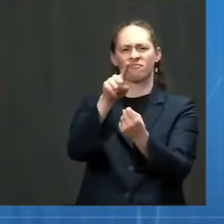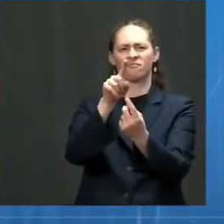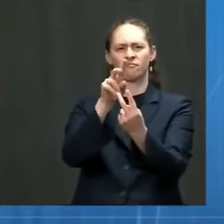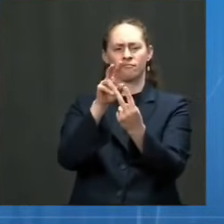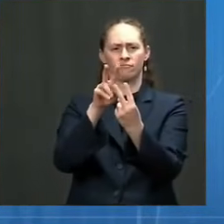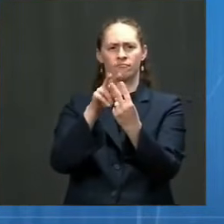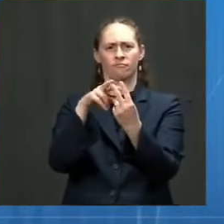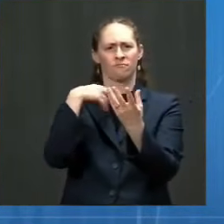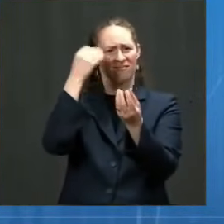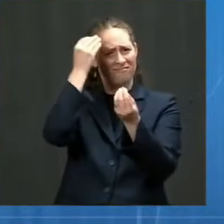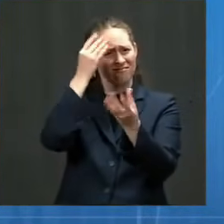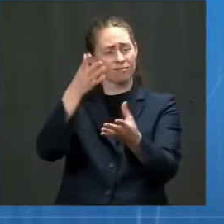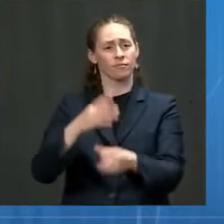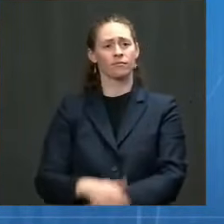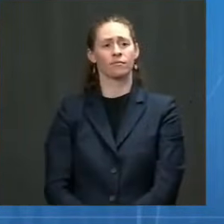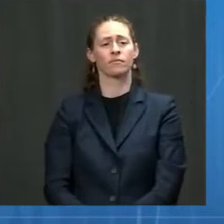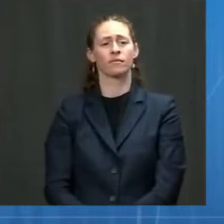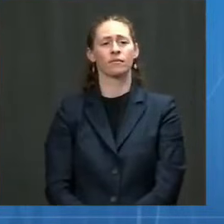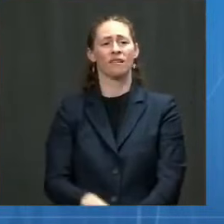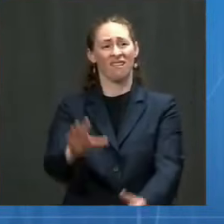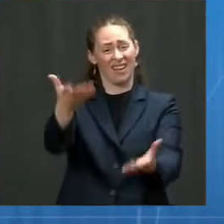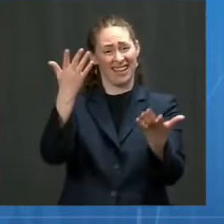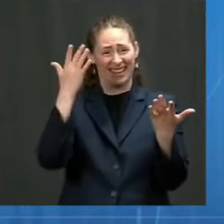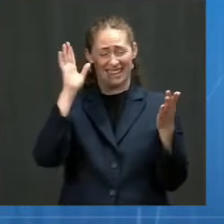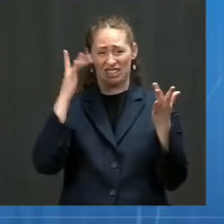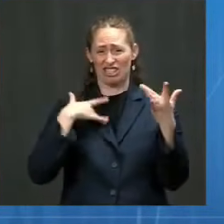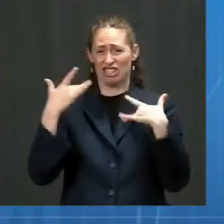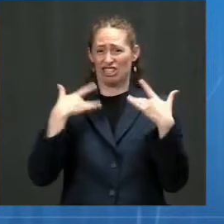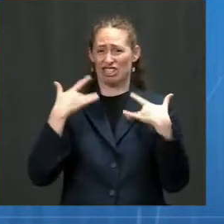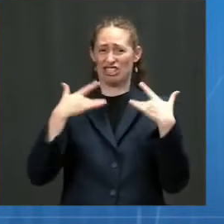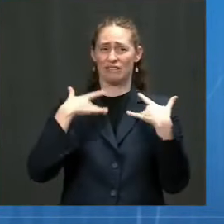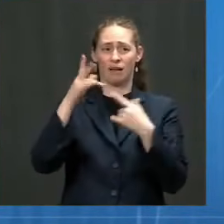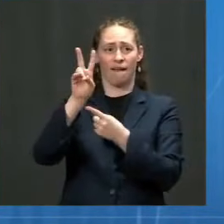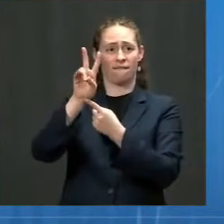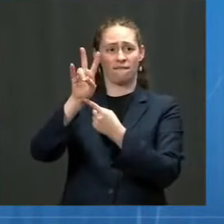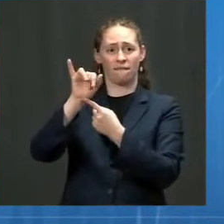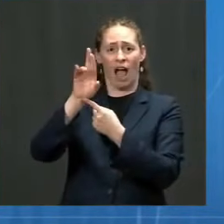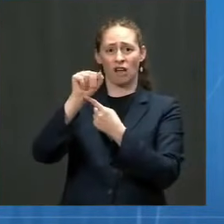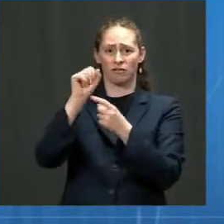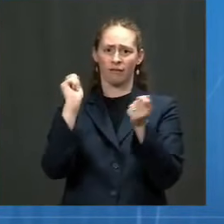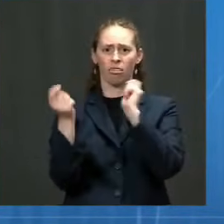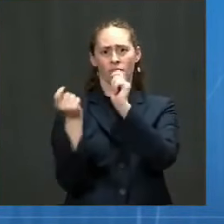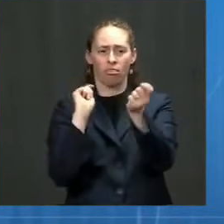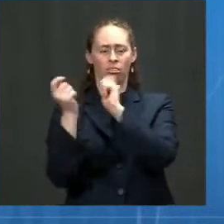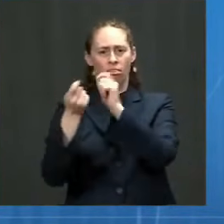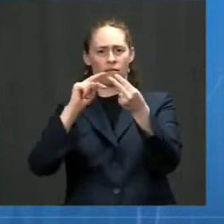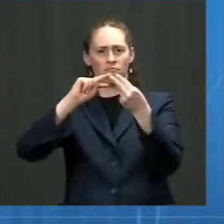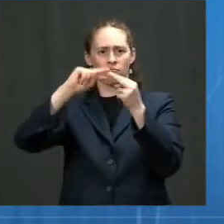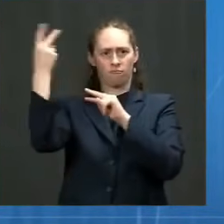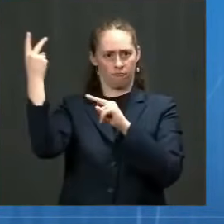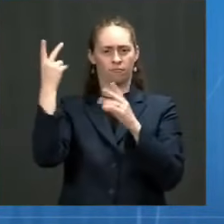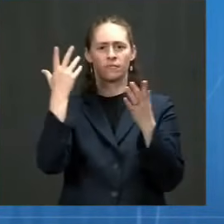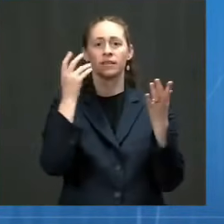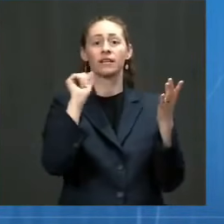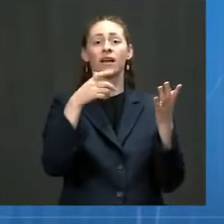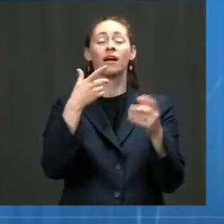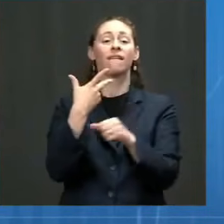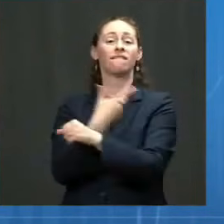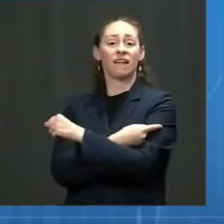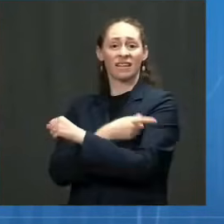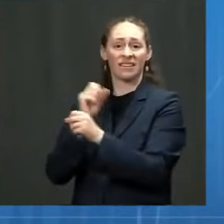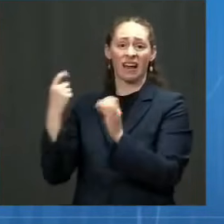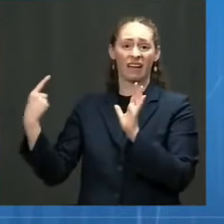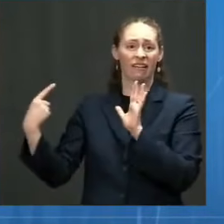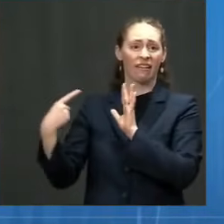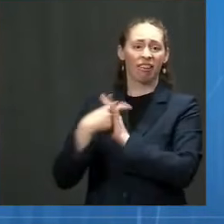mutate and perhaps into a strain that is powerful enough to evade the vaccine. Is there any way to gauge how